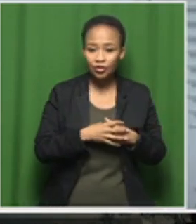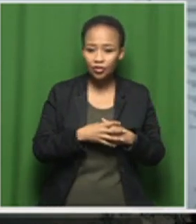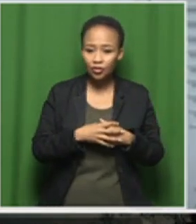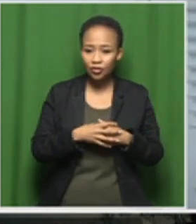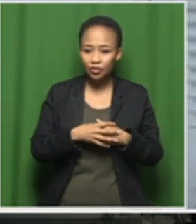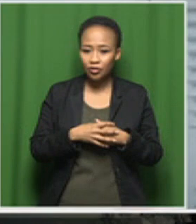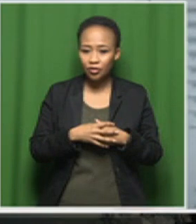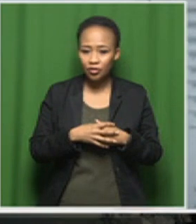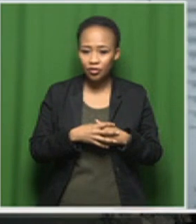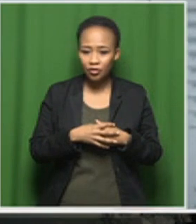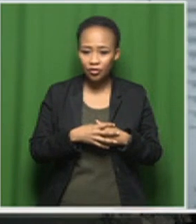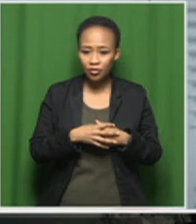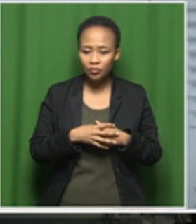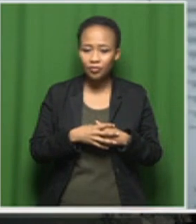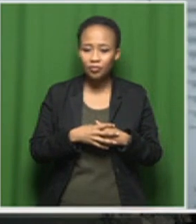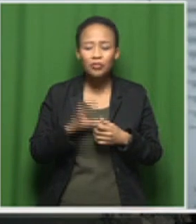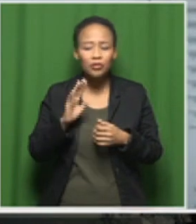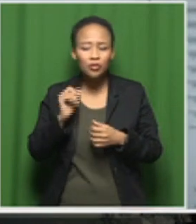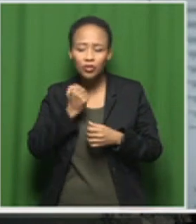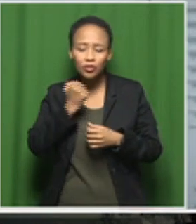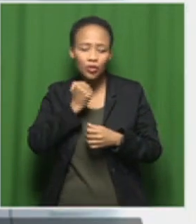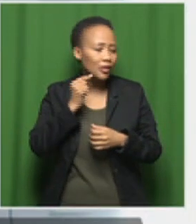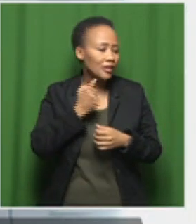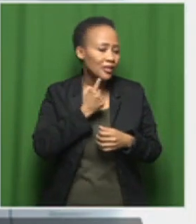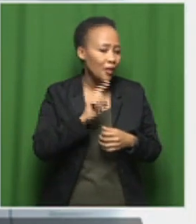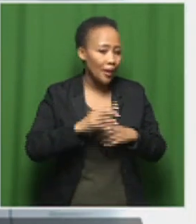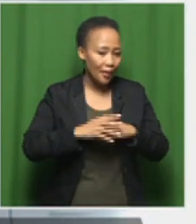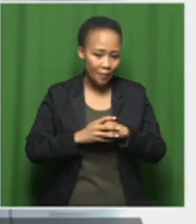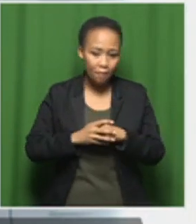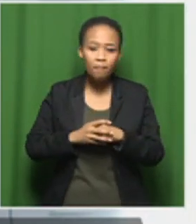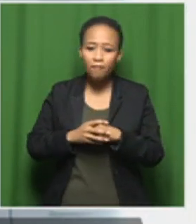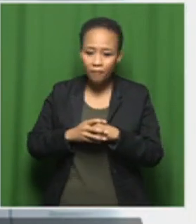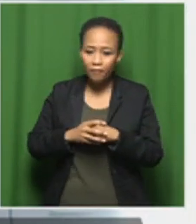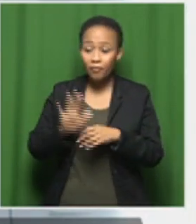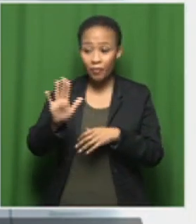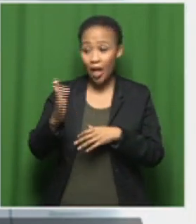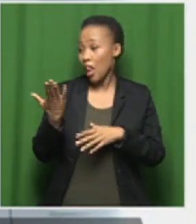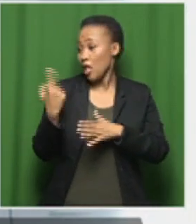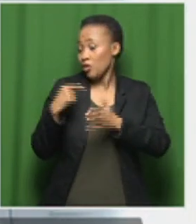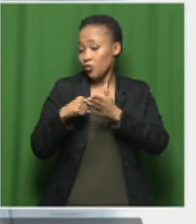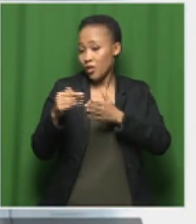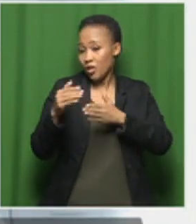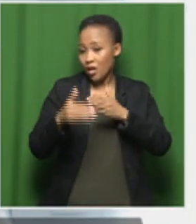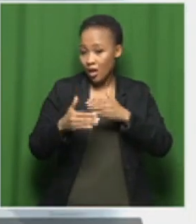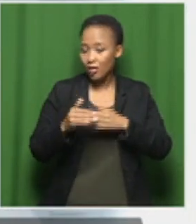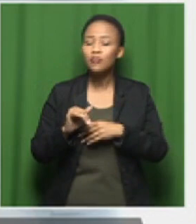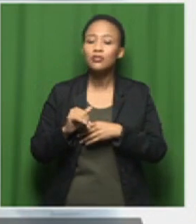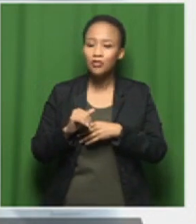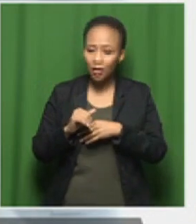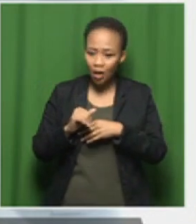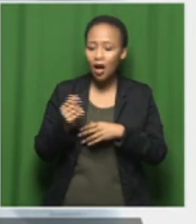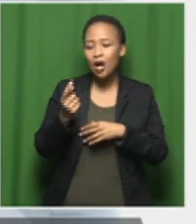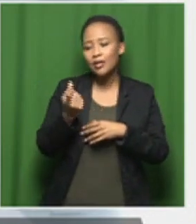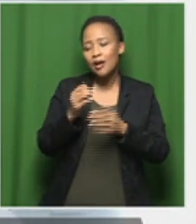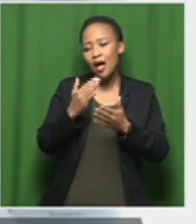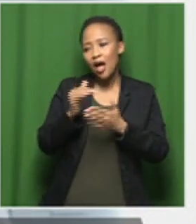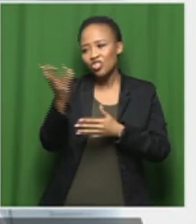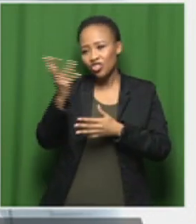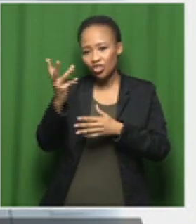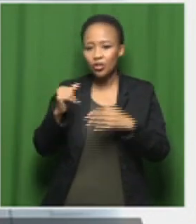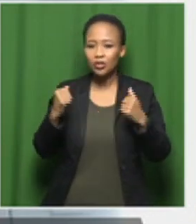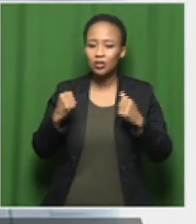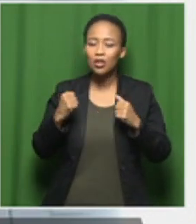I was saying what's very special about it this past weekend, someone got married in the Lobola dress and her partner also wore the